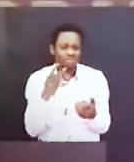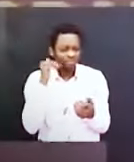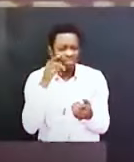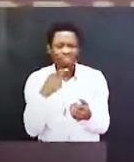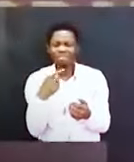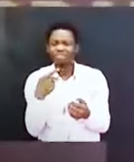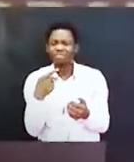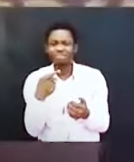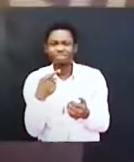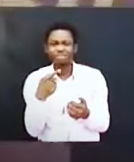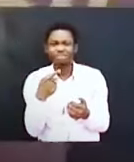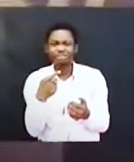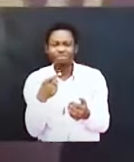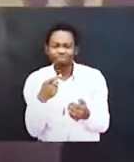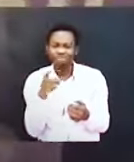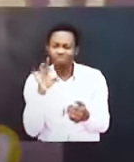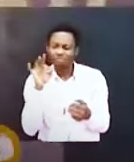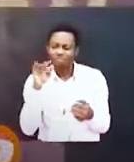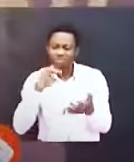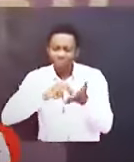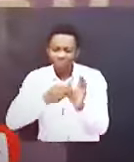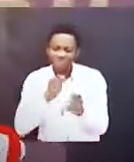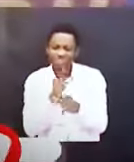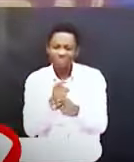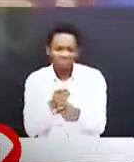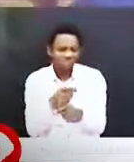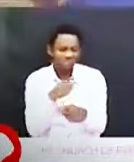you see, 25 minutes, you see.